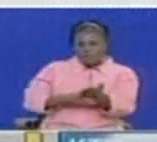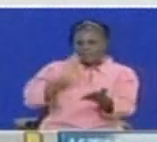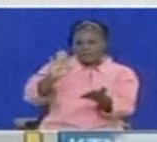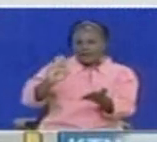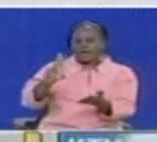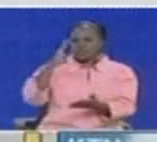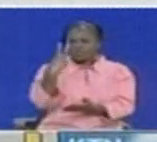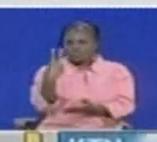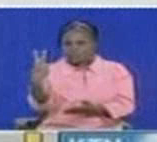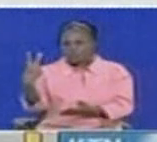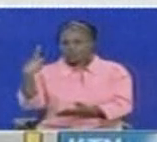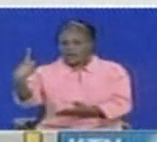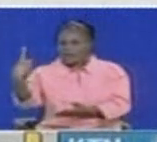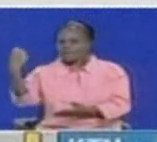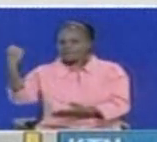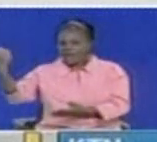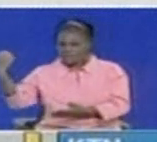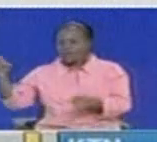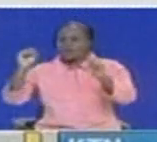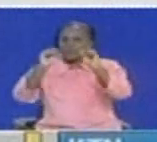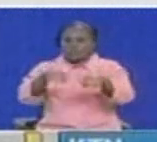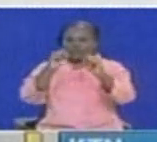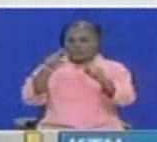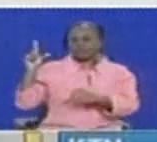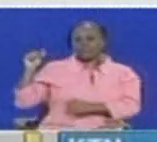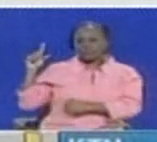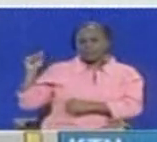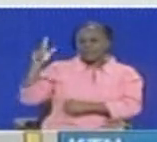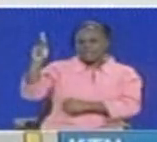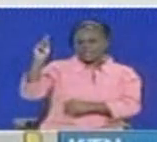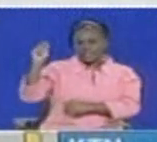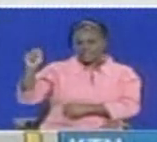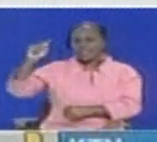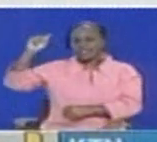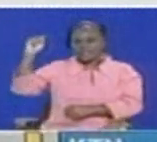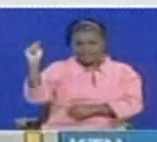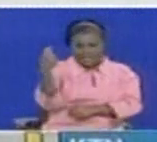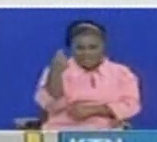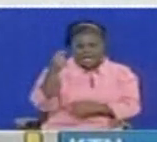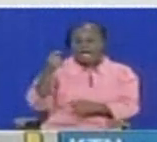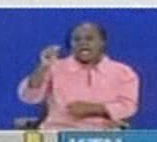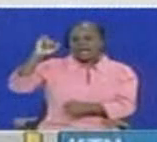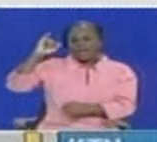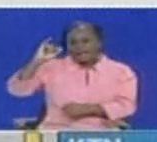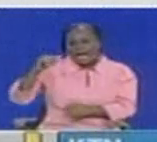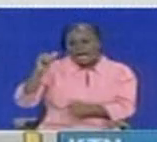to 22155. You can also tweet us at KTN Kenya, at Kachungira, and